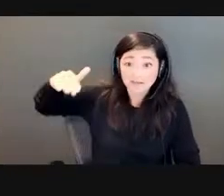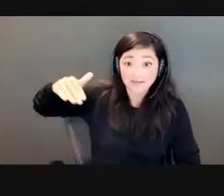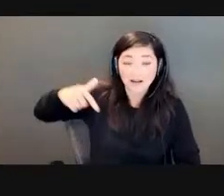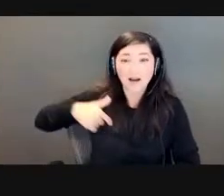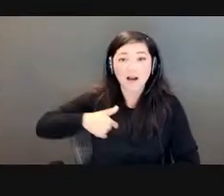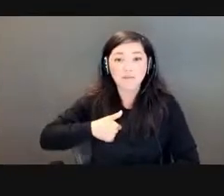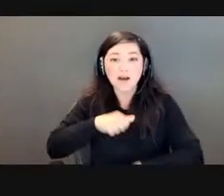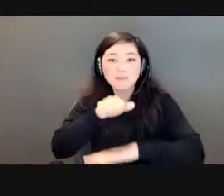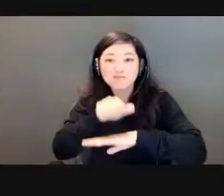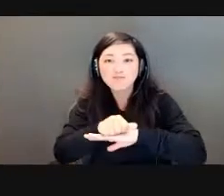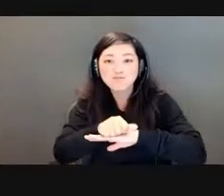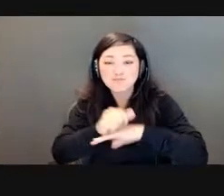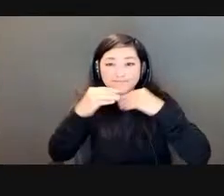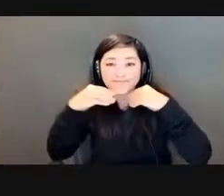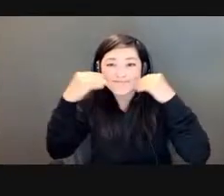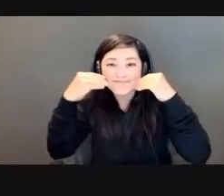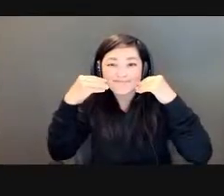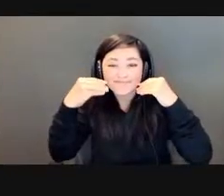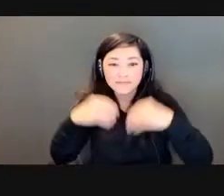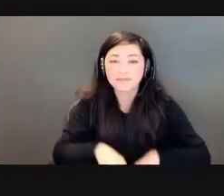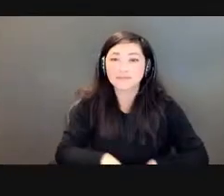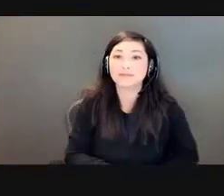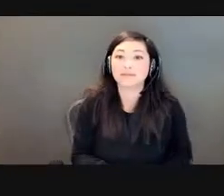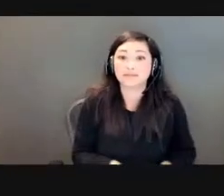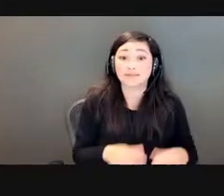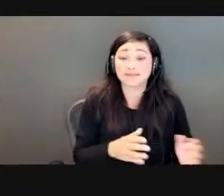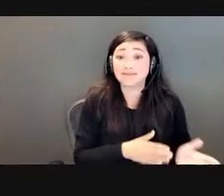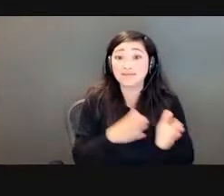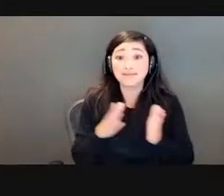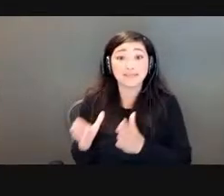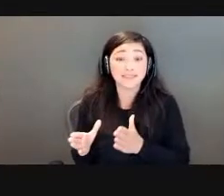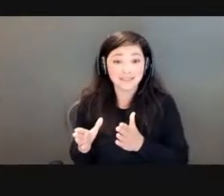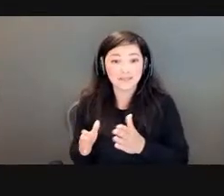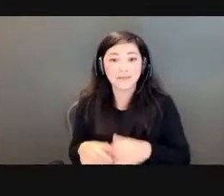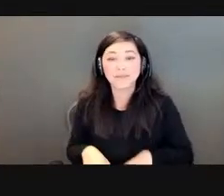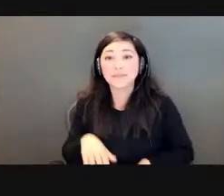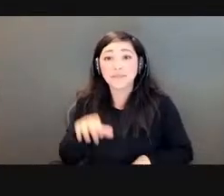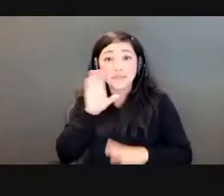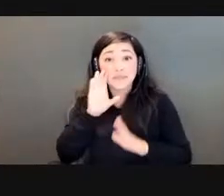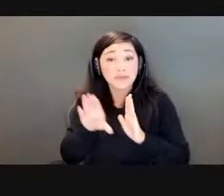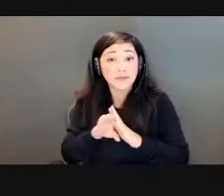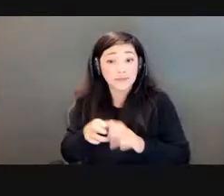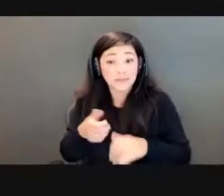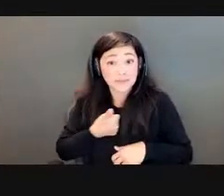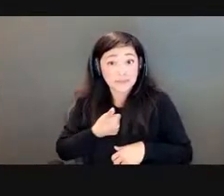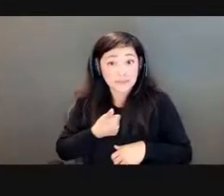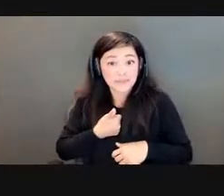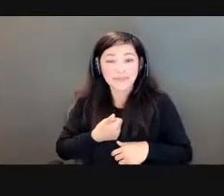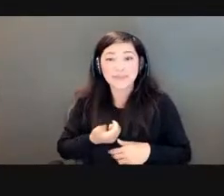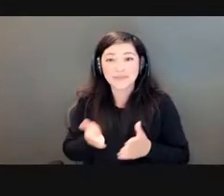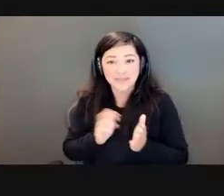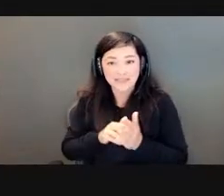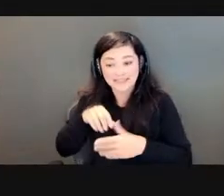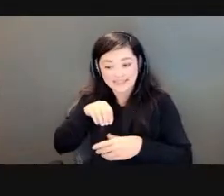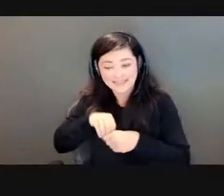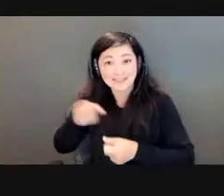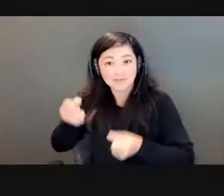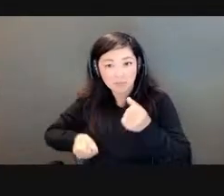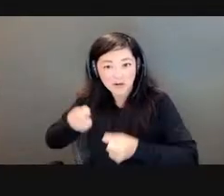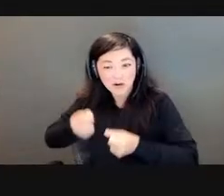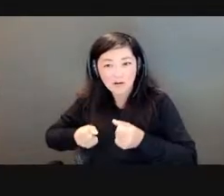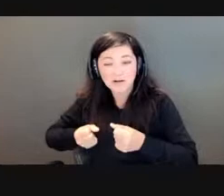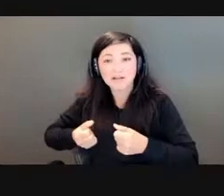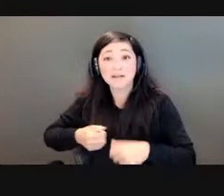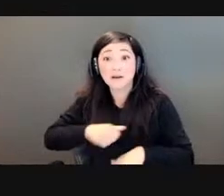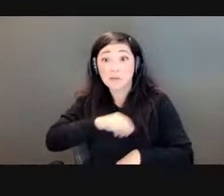the bed smiling at the camera. And on the right-hand side, there's a picture of me in my Honda Element with my feet on